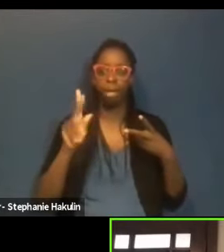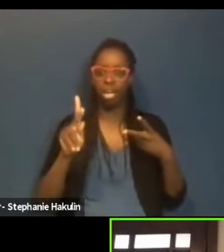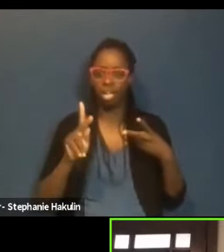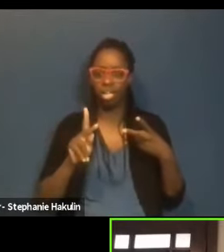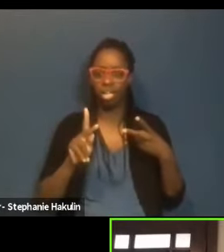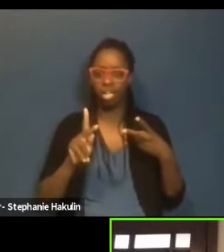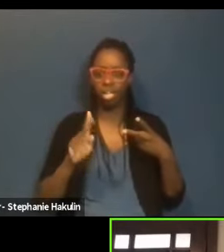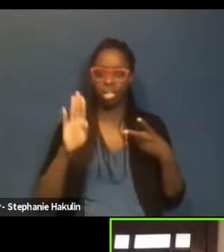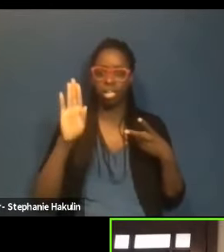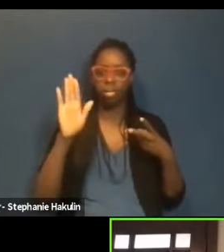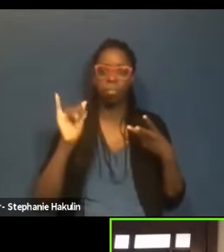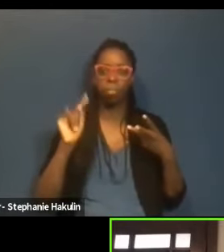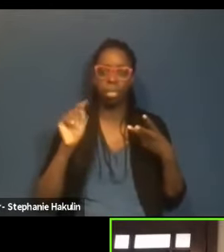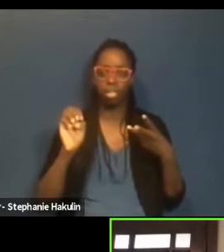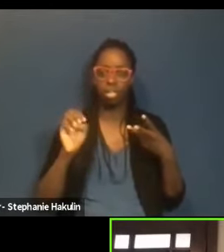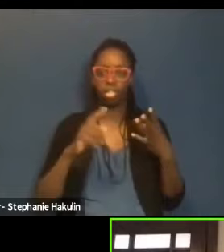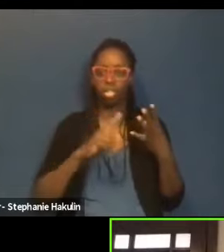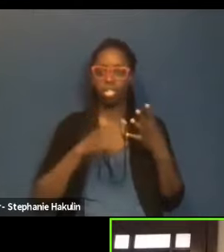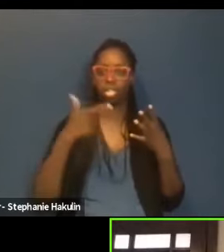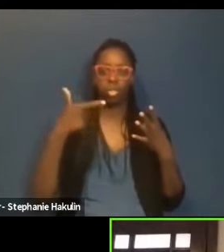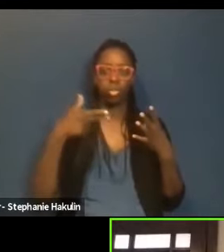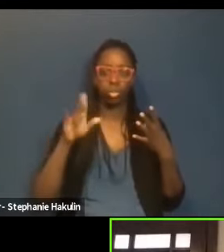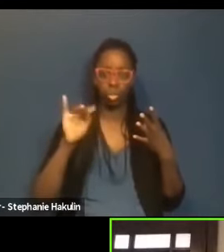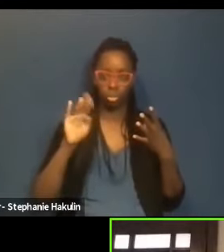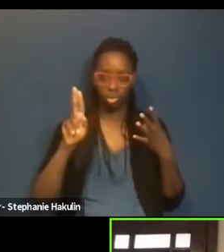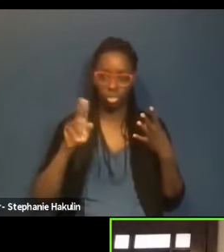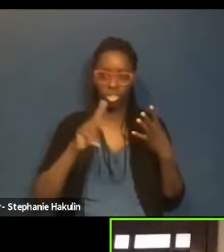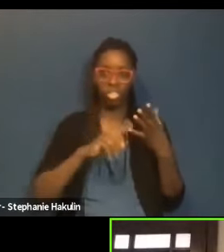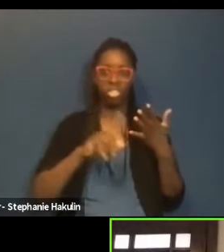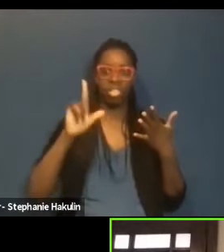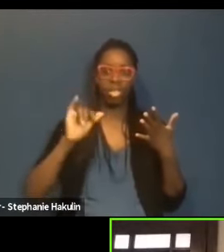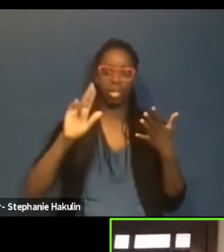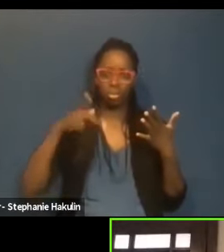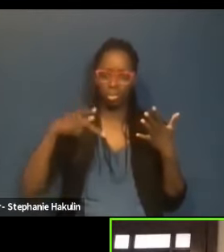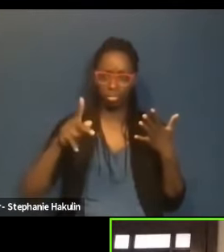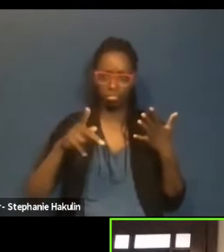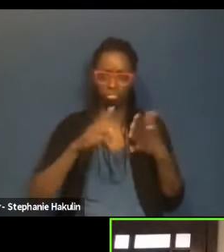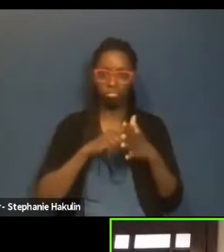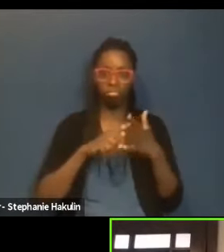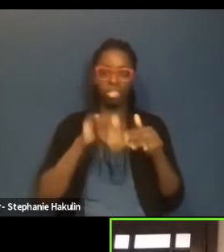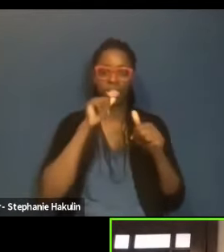of pain in these characters. I learn them as a memorial to a people